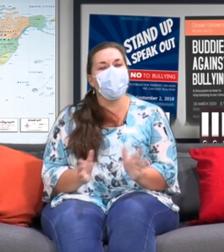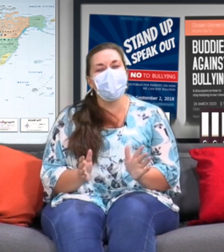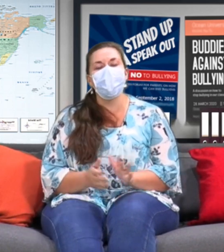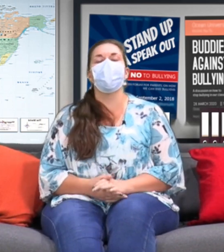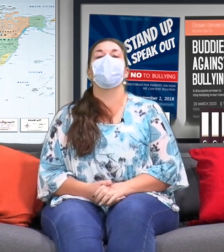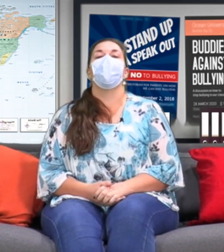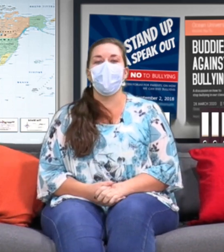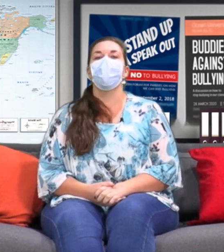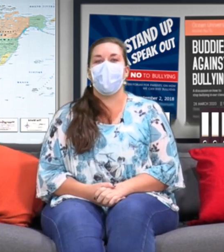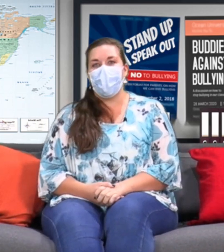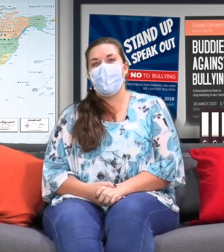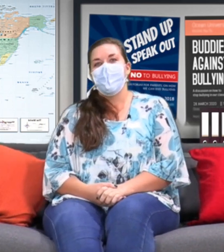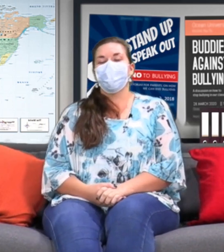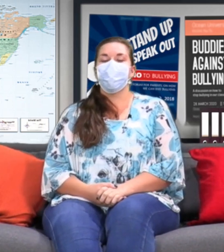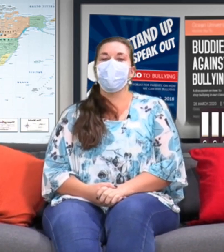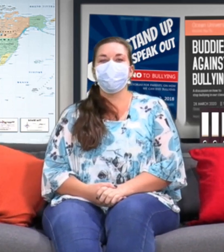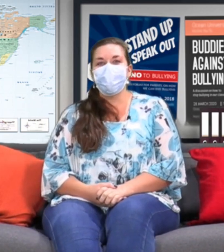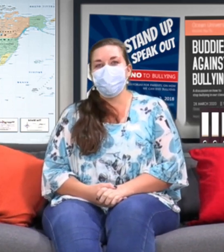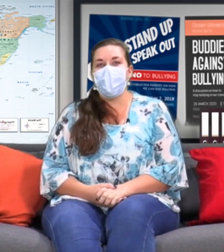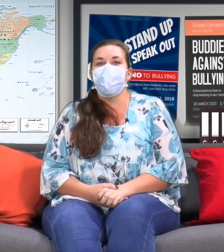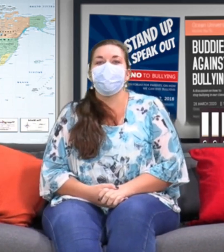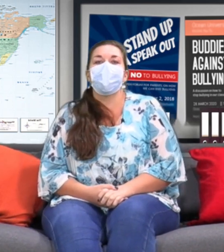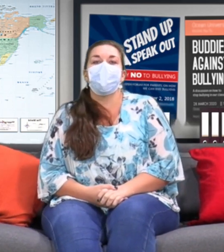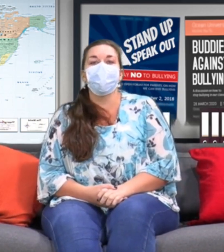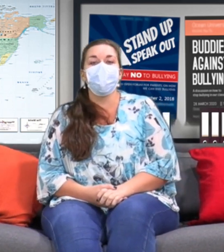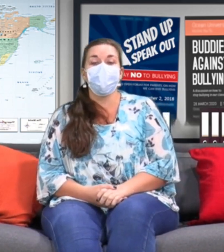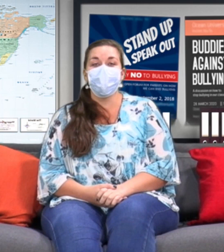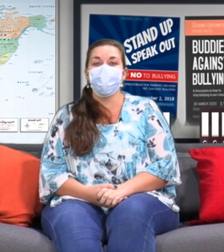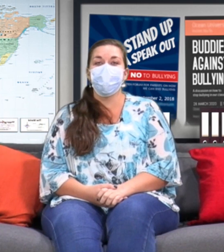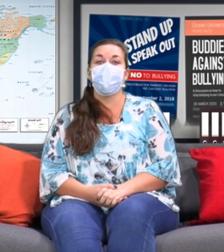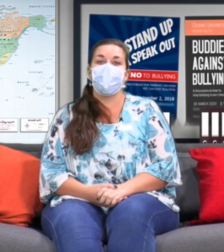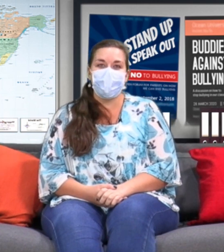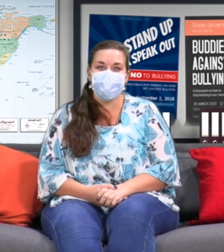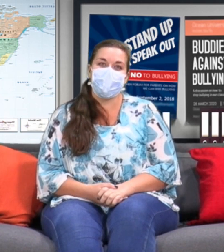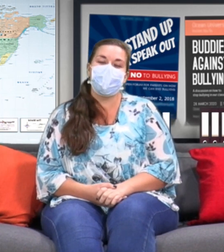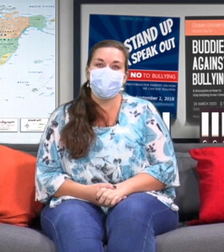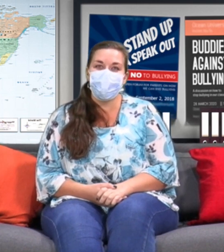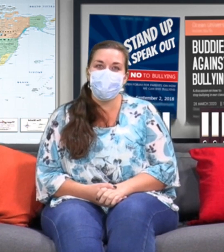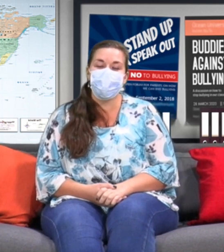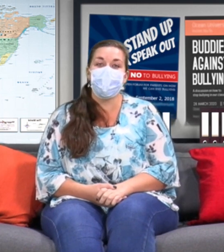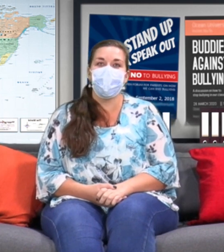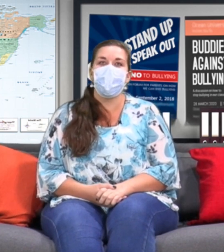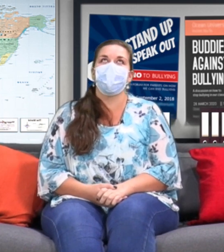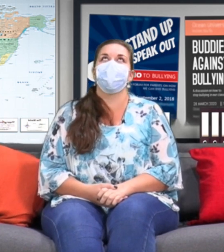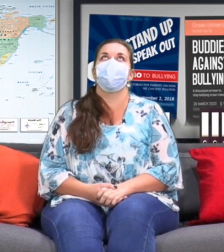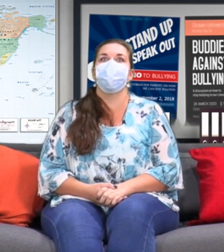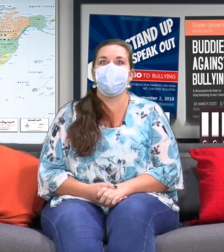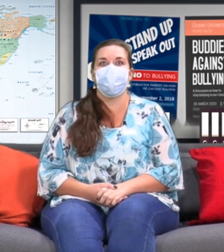that everything will be okay. So before I say goodbye, my friend Elizabeth Joseph will be next with an interview with one of